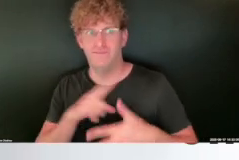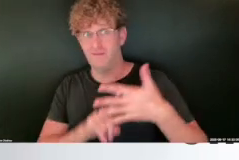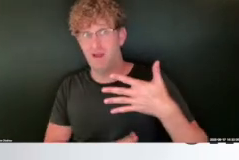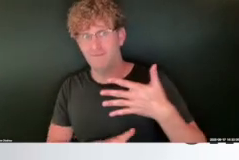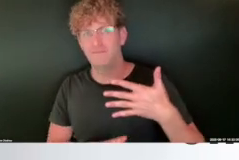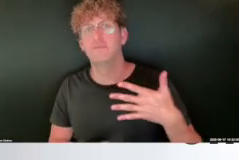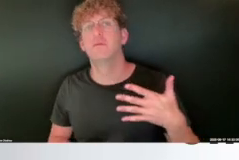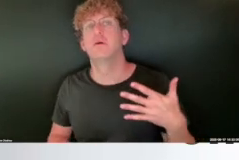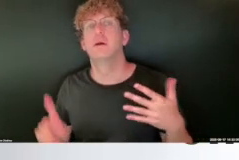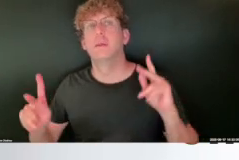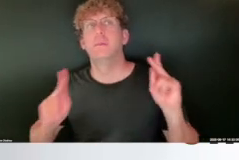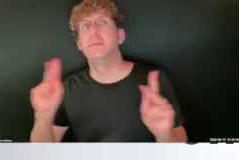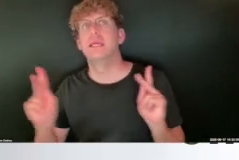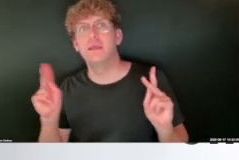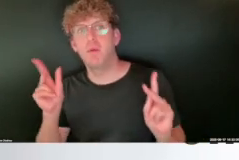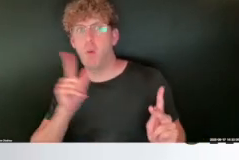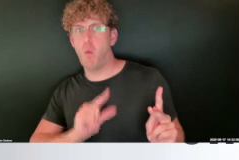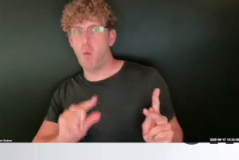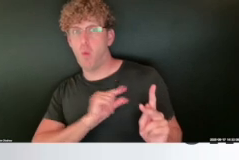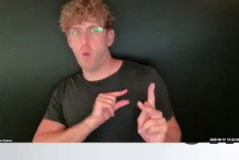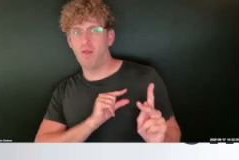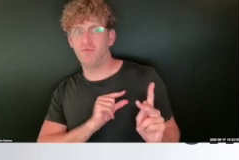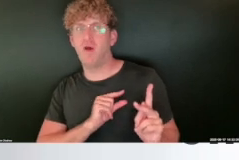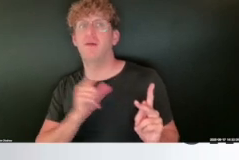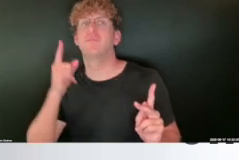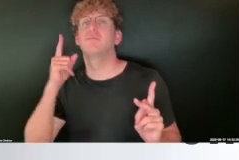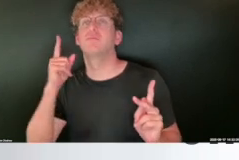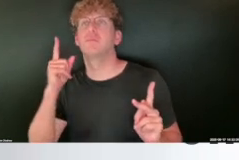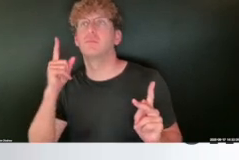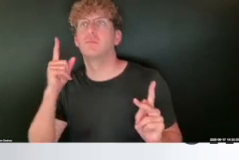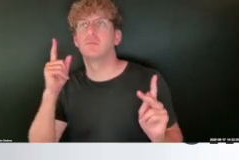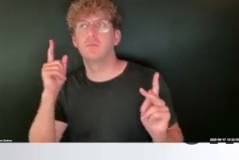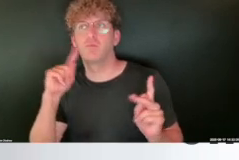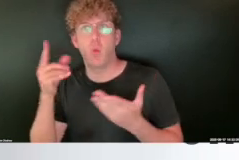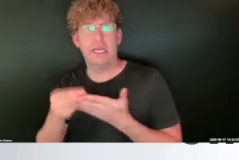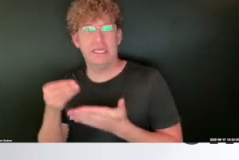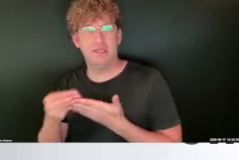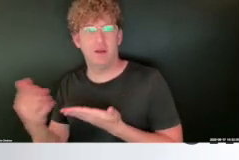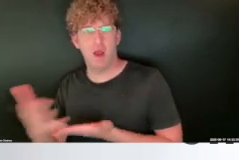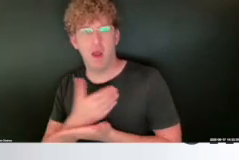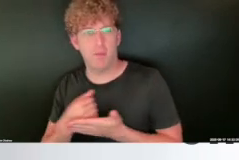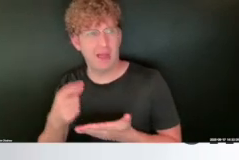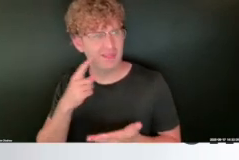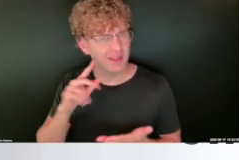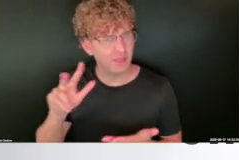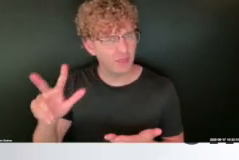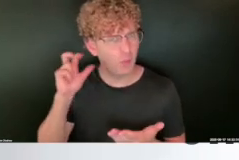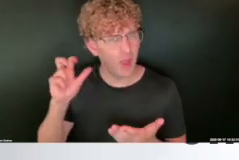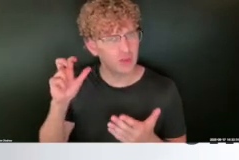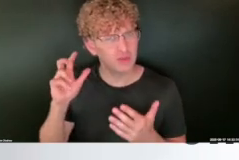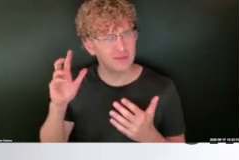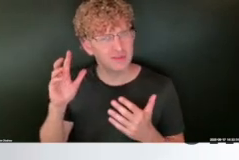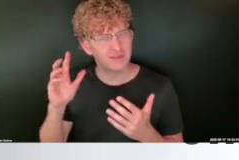eligible who are income qualified. I guess it's 300% of the federal poverty